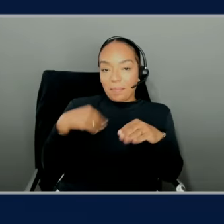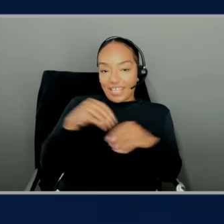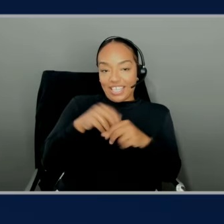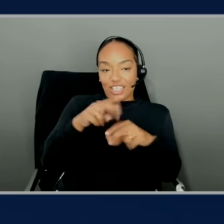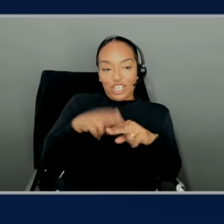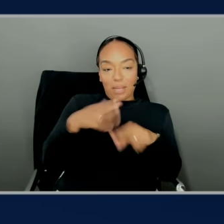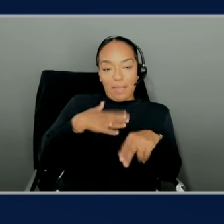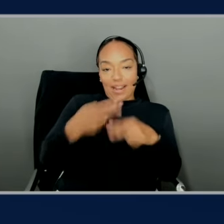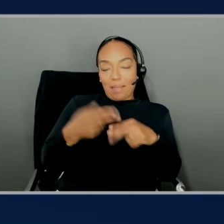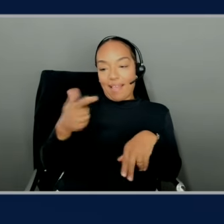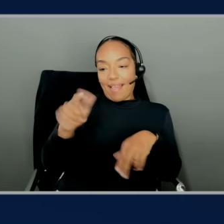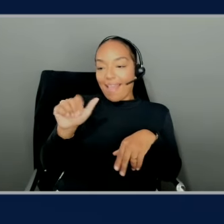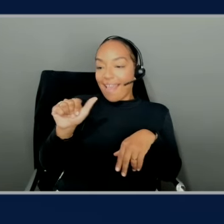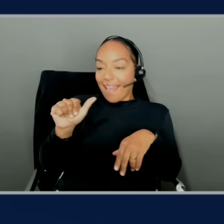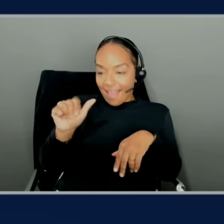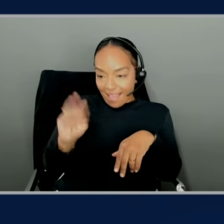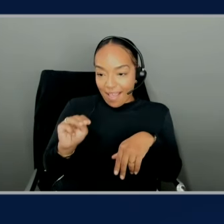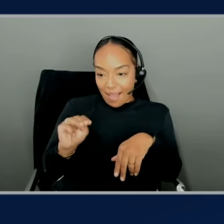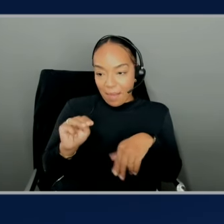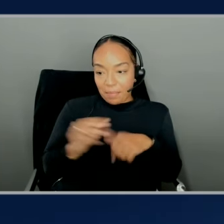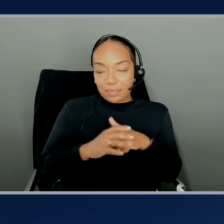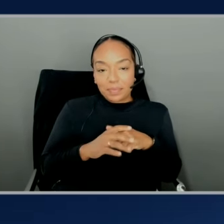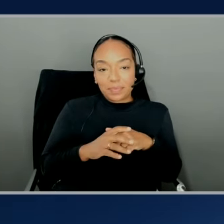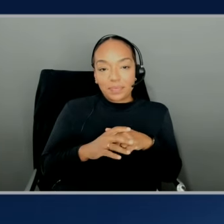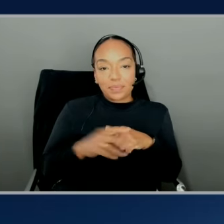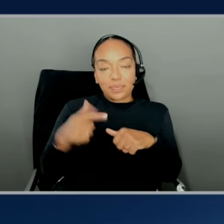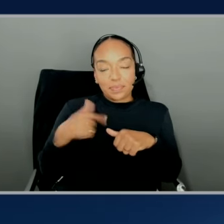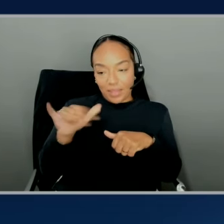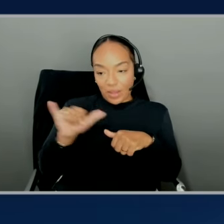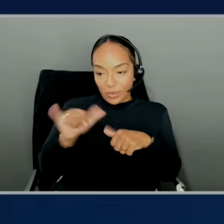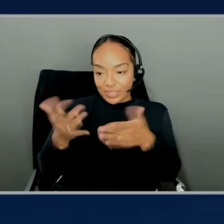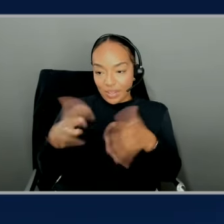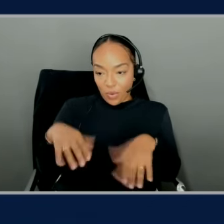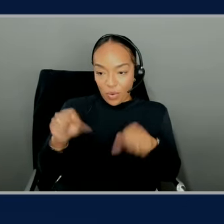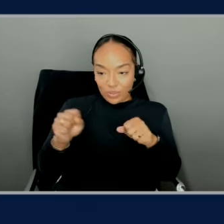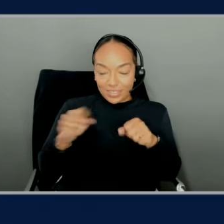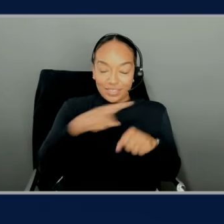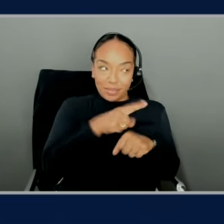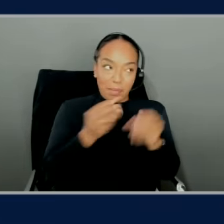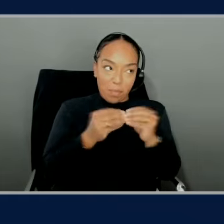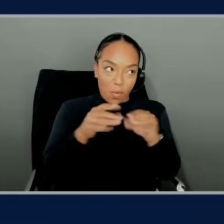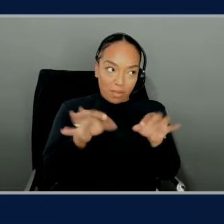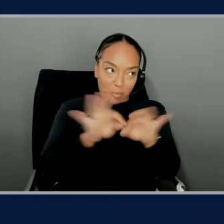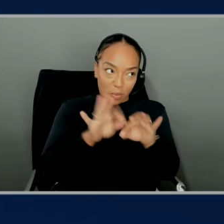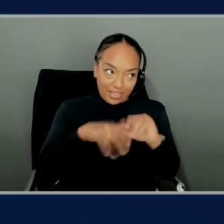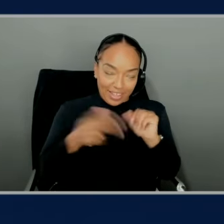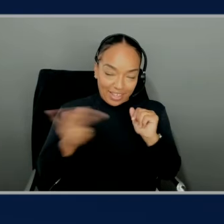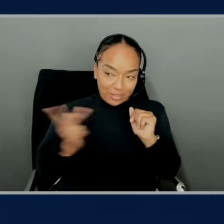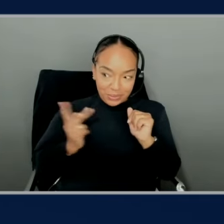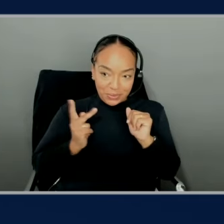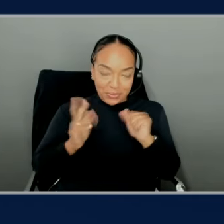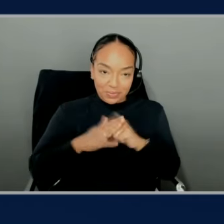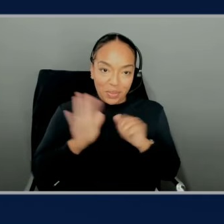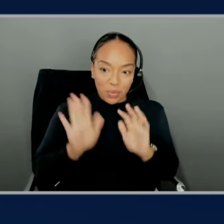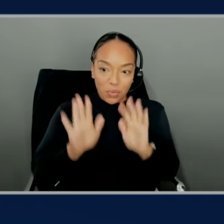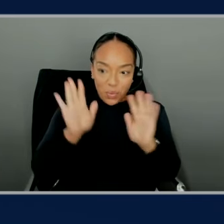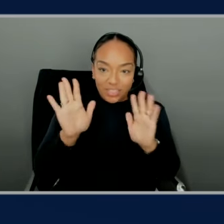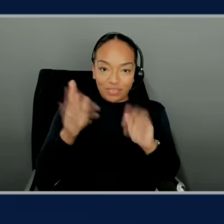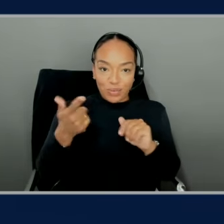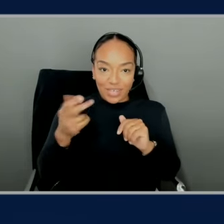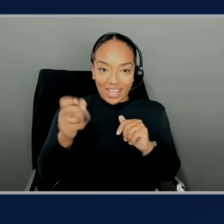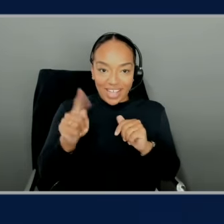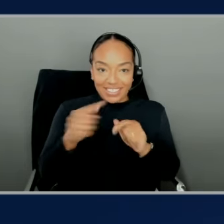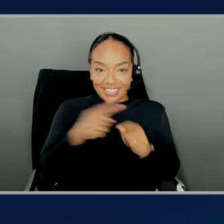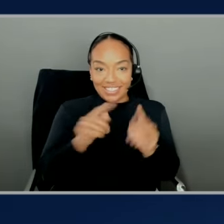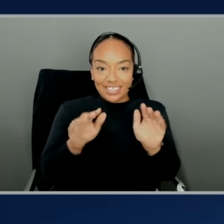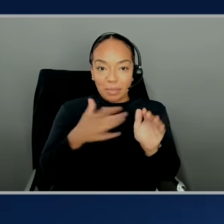at AWS and also a host, but more important than the two of us. Way more important. We've got a wonderful guest joining us. Please introduce yourself to the